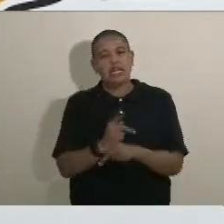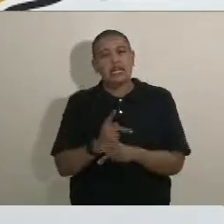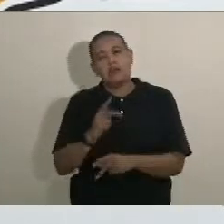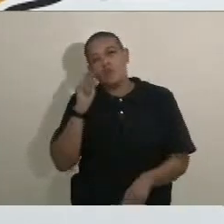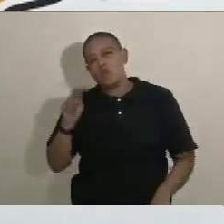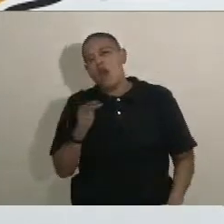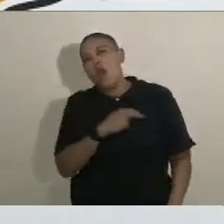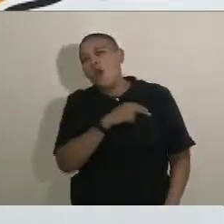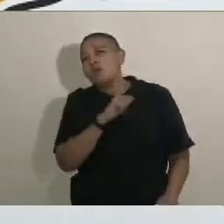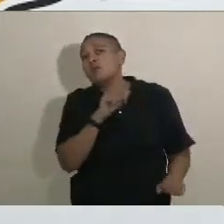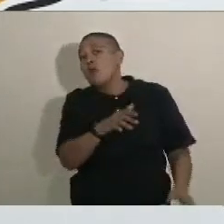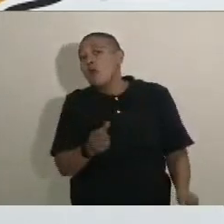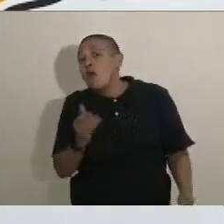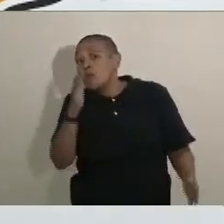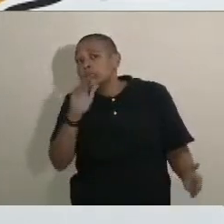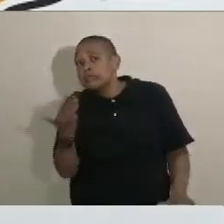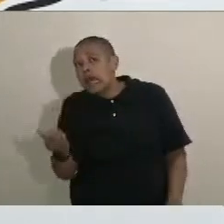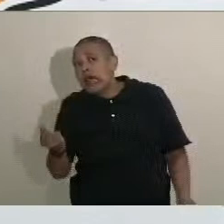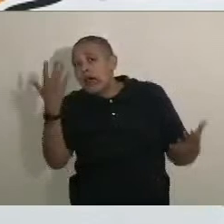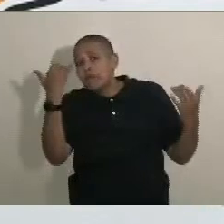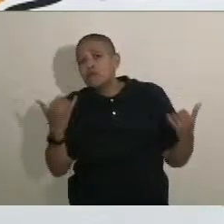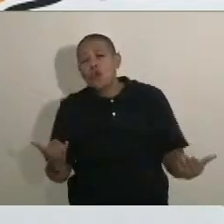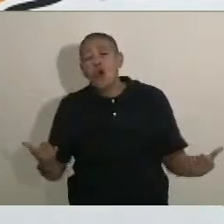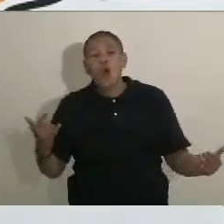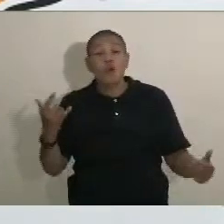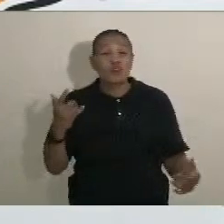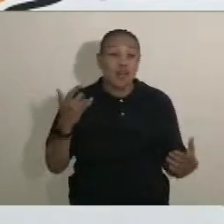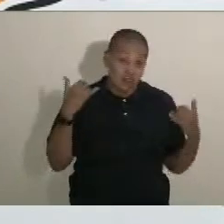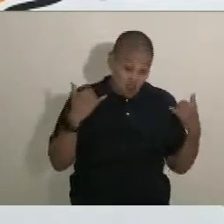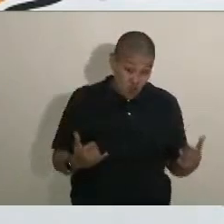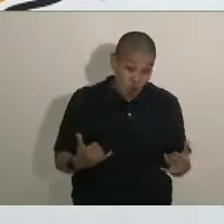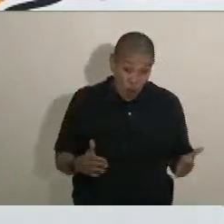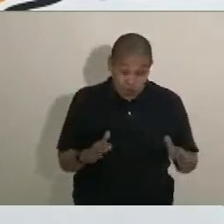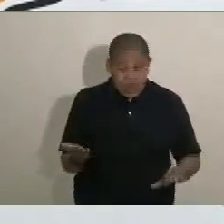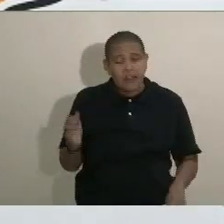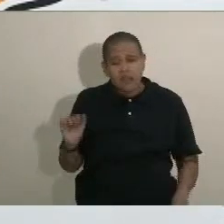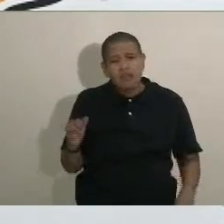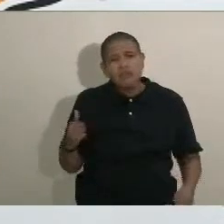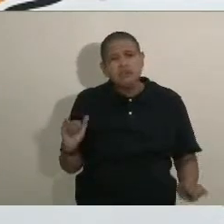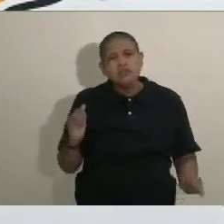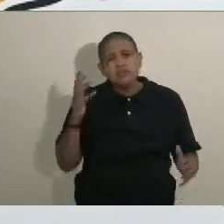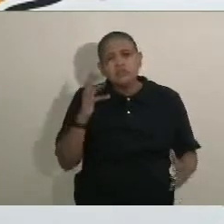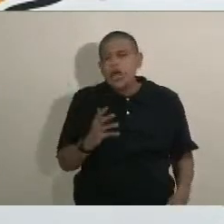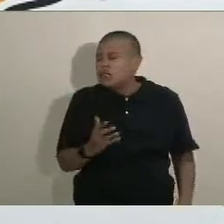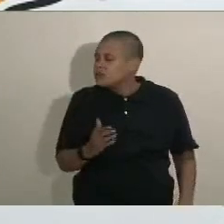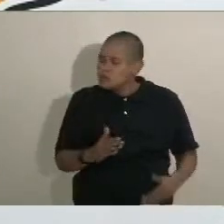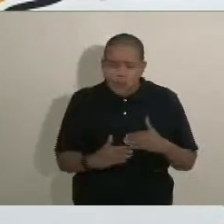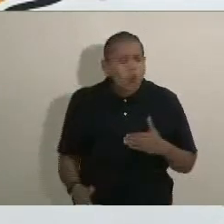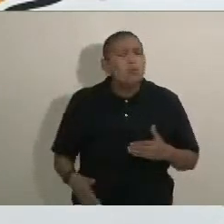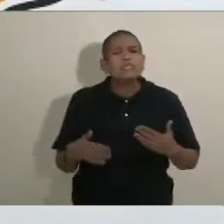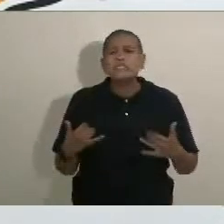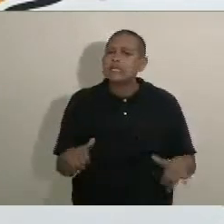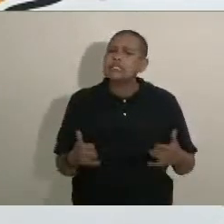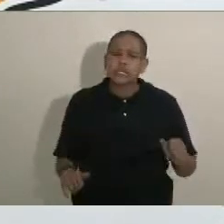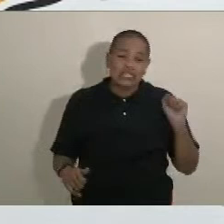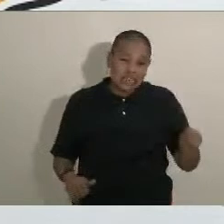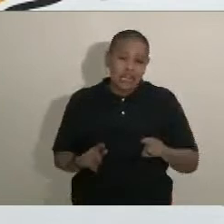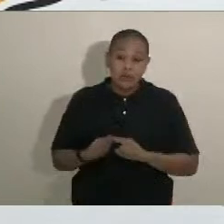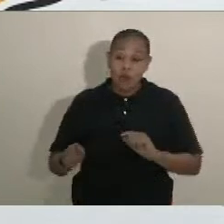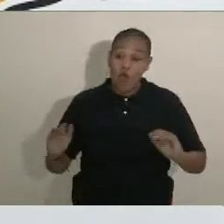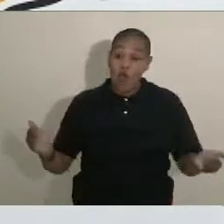watch. And as of now, every death is one too many, but the numbers are far lower when compared with the